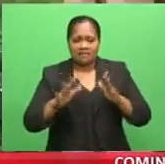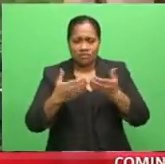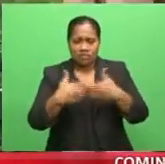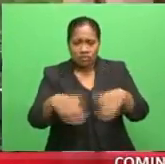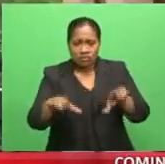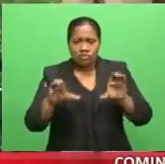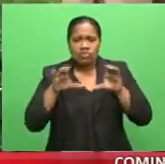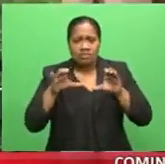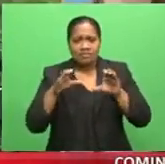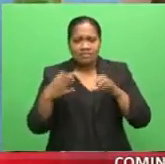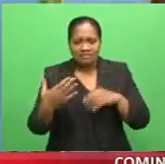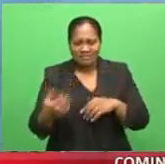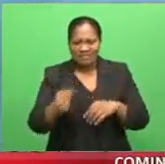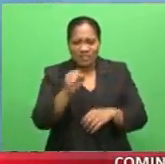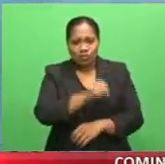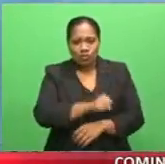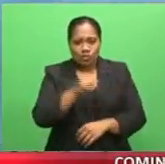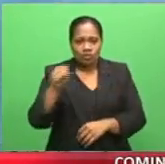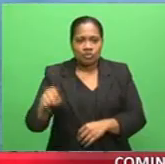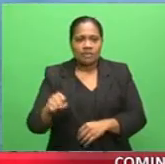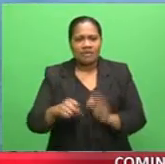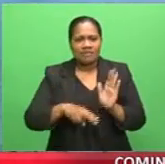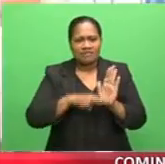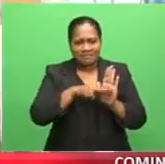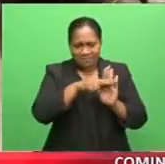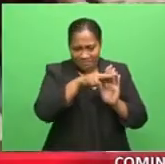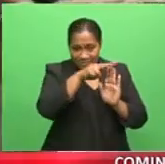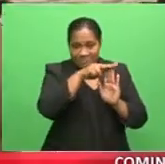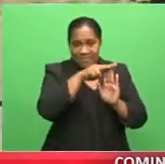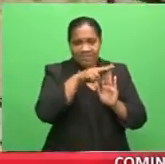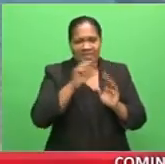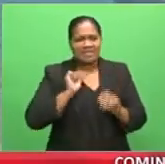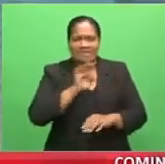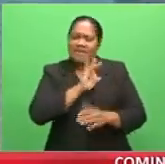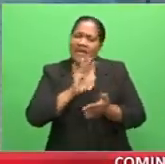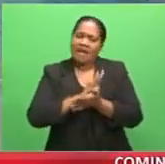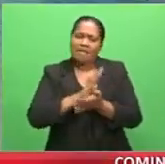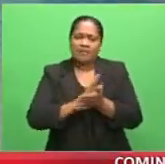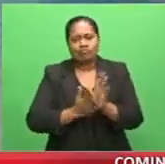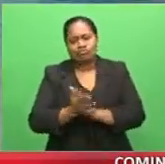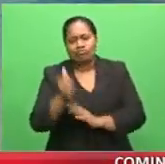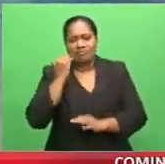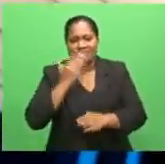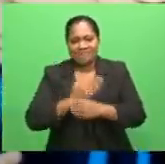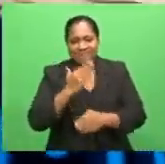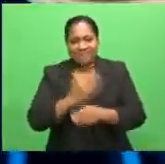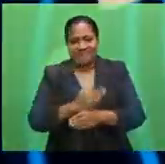holds scholarships. And Castaway Island Resort staff happy to return to work.